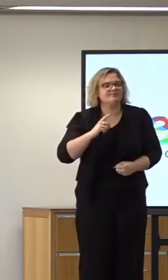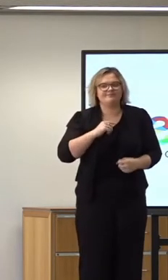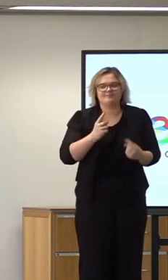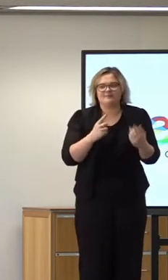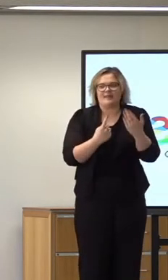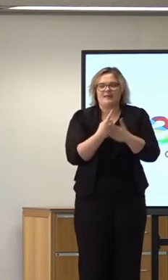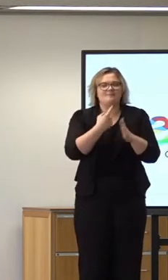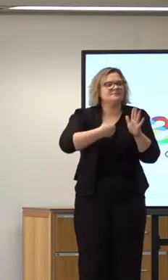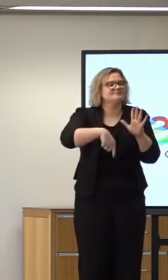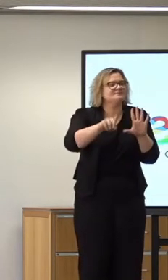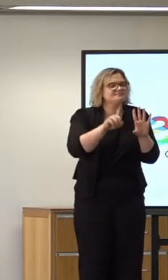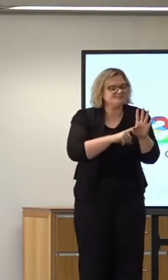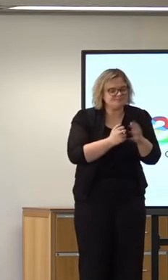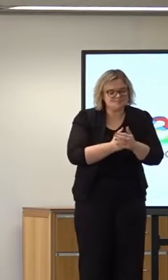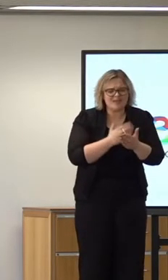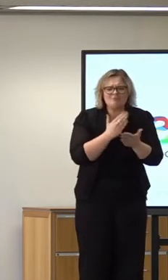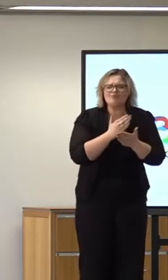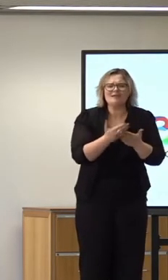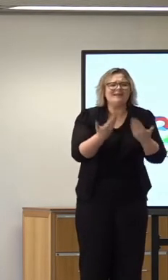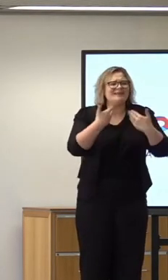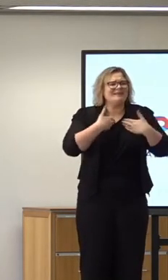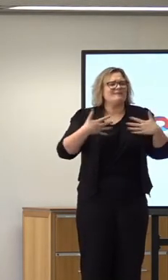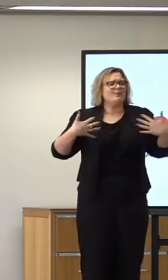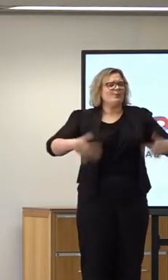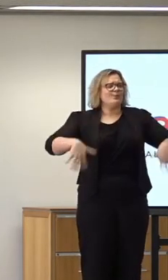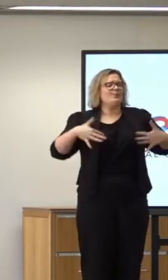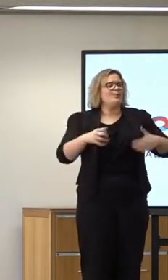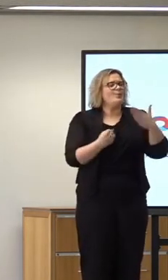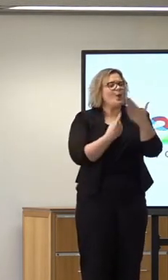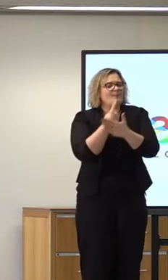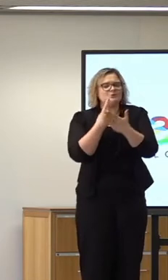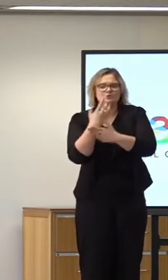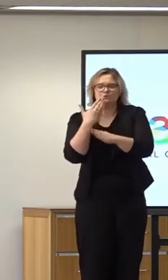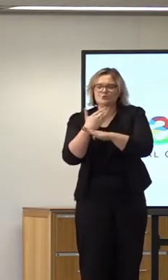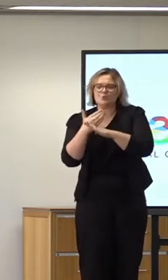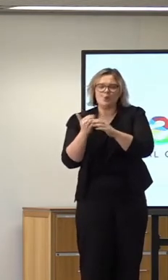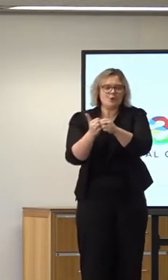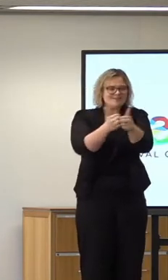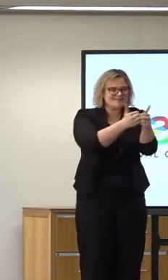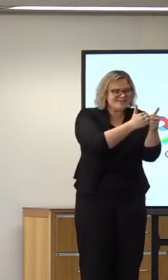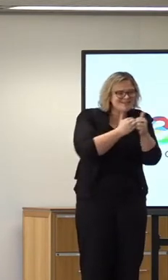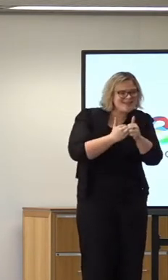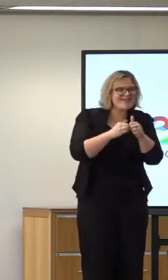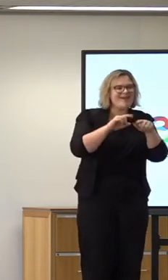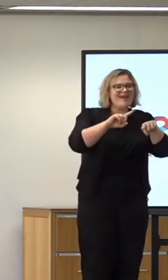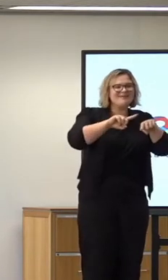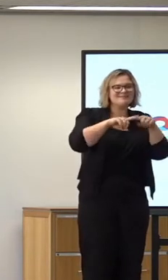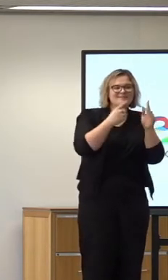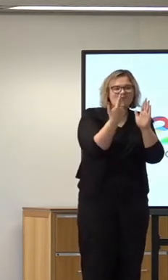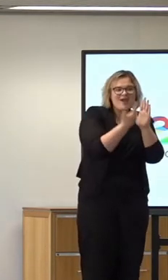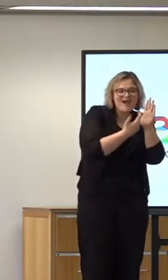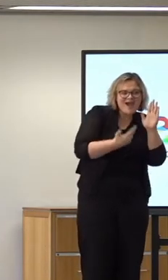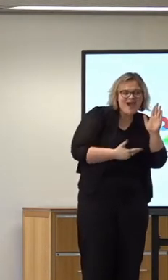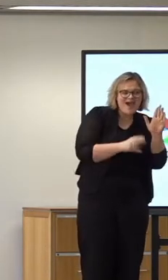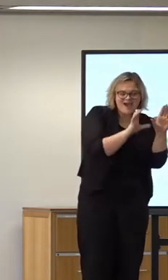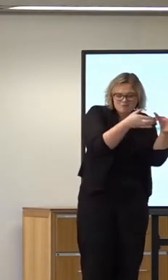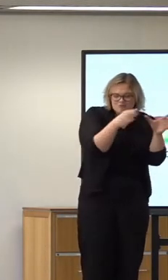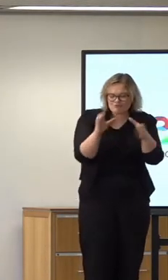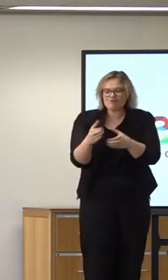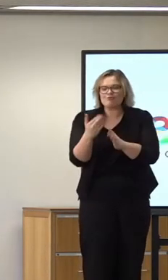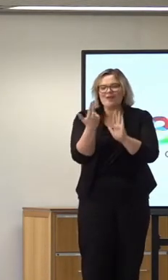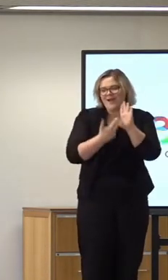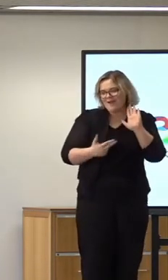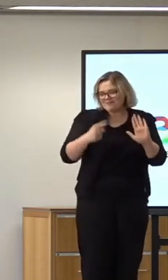an enormous opportunity to work together as arts institutions, as artists, to change the way we